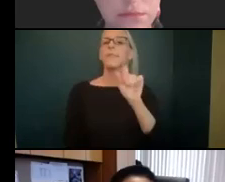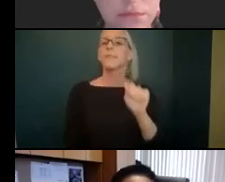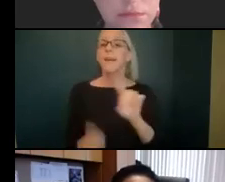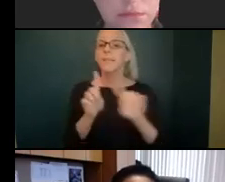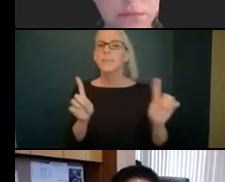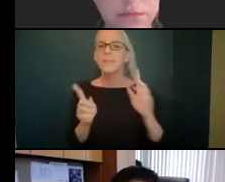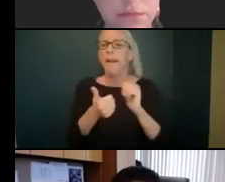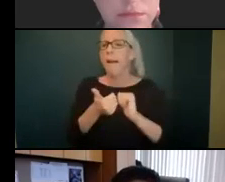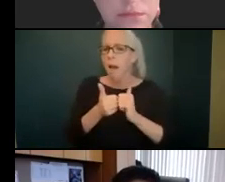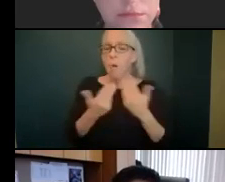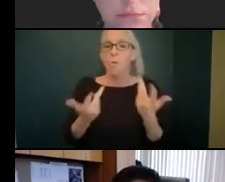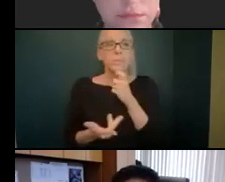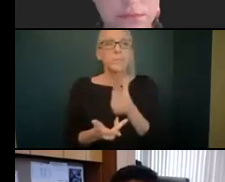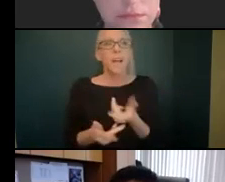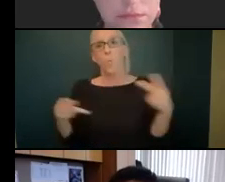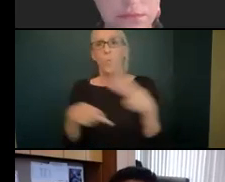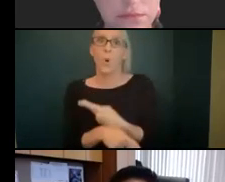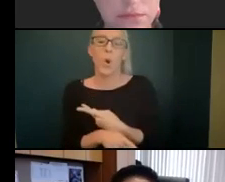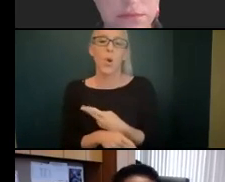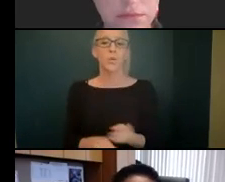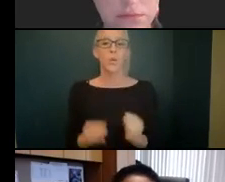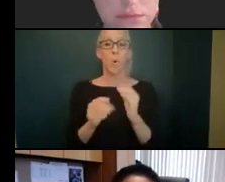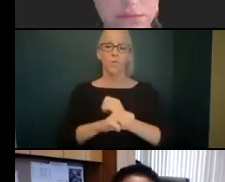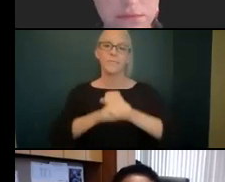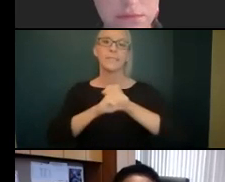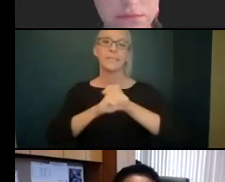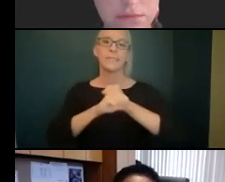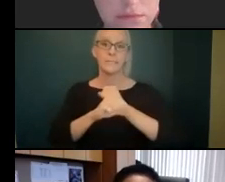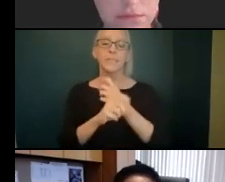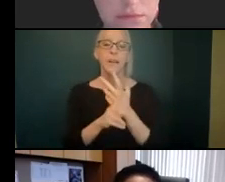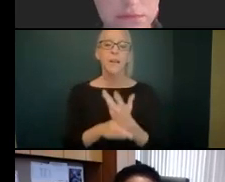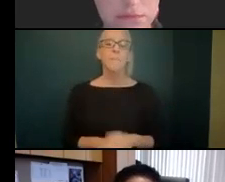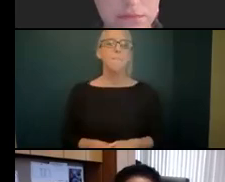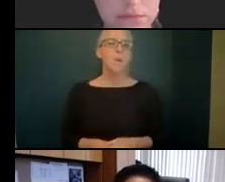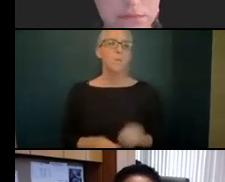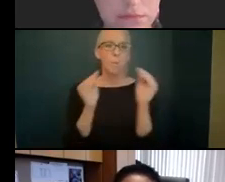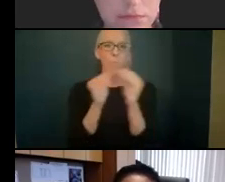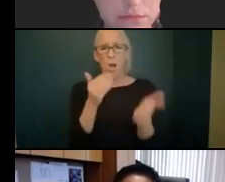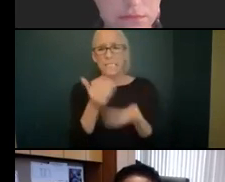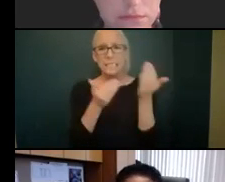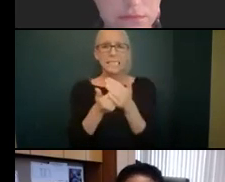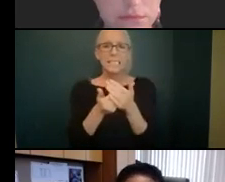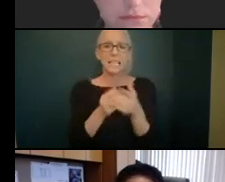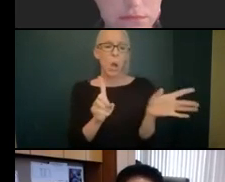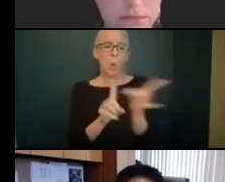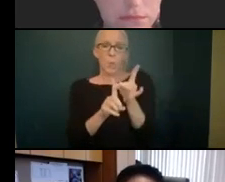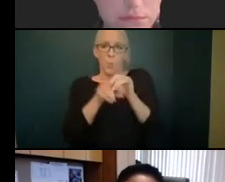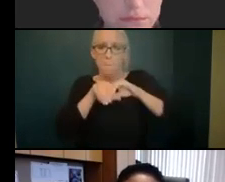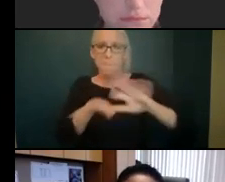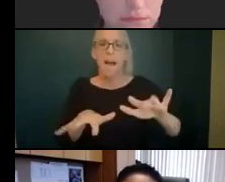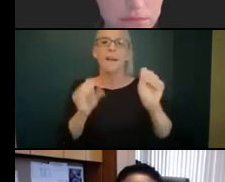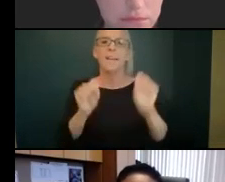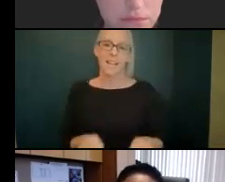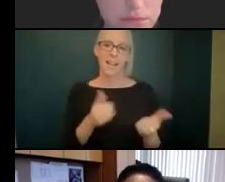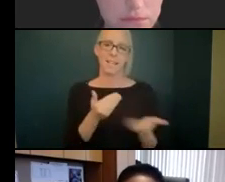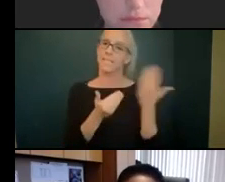so much that it was a worse virus or more resistant virus. It was just way more contagious than any of the other viruses we had seen. But that